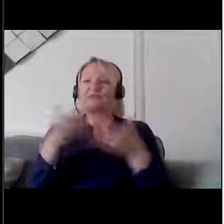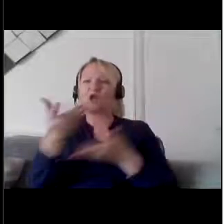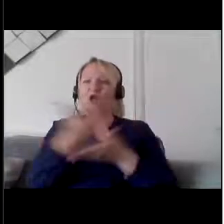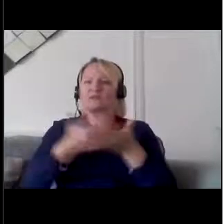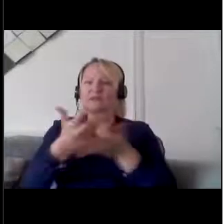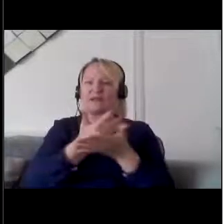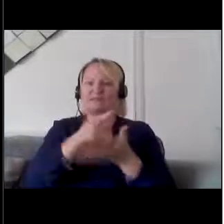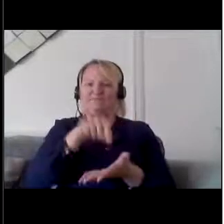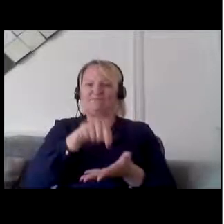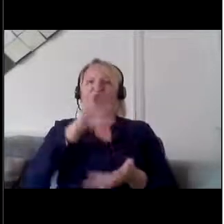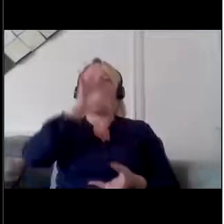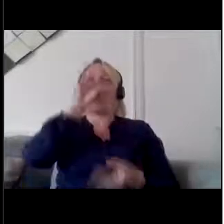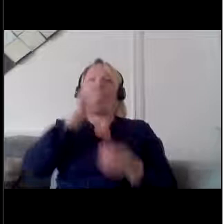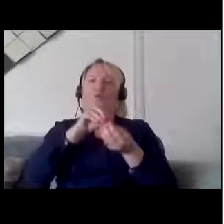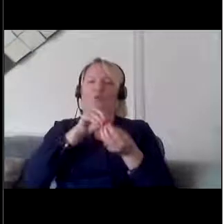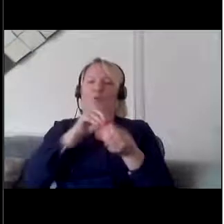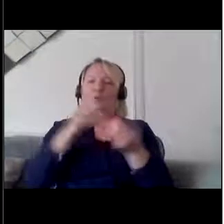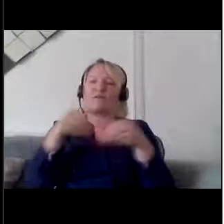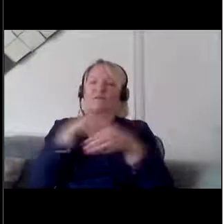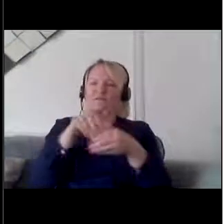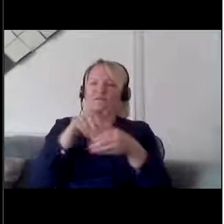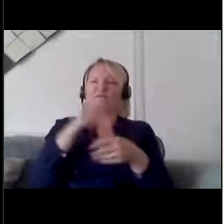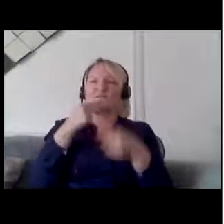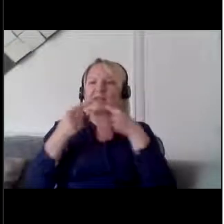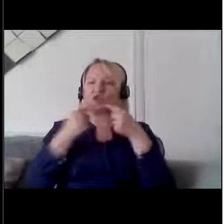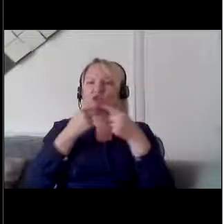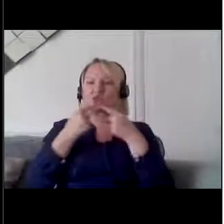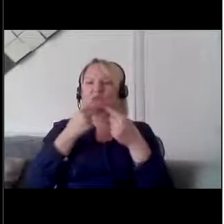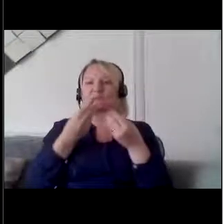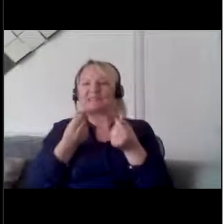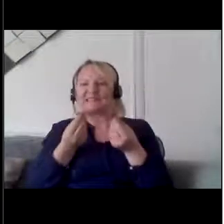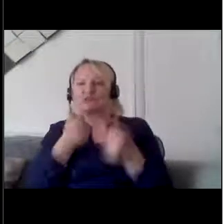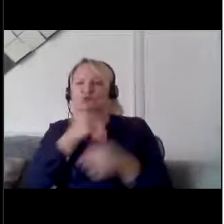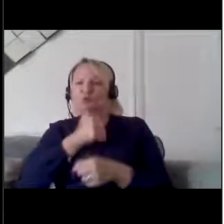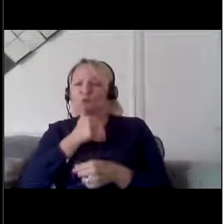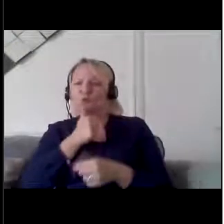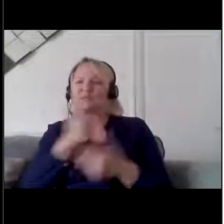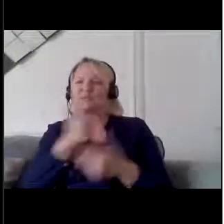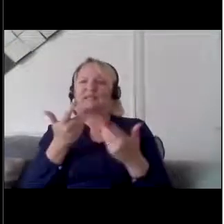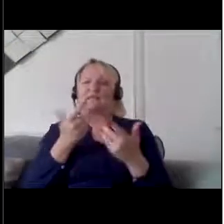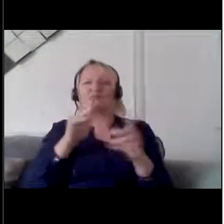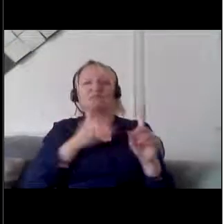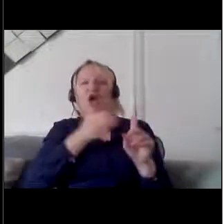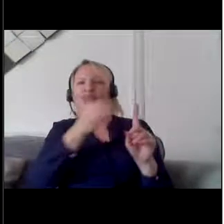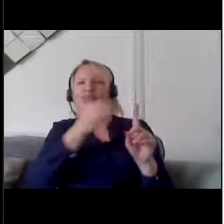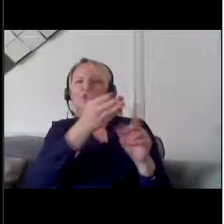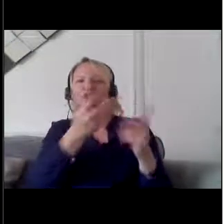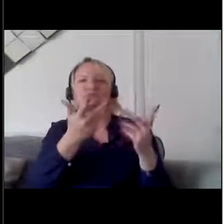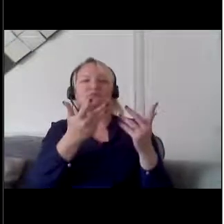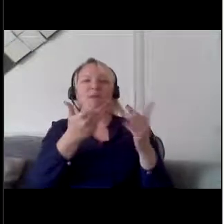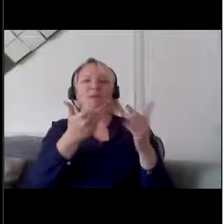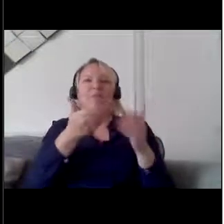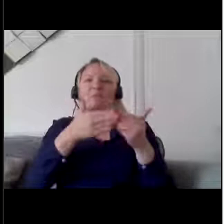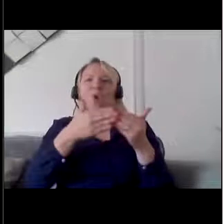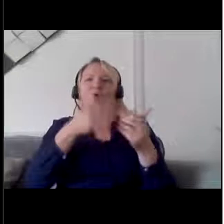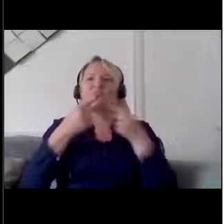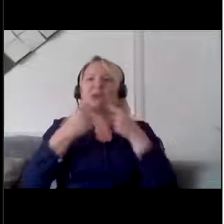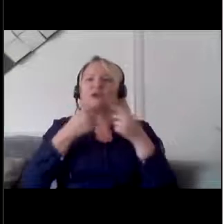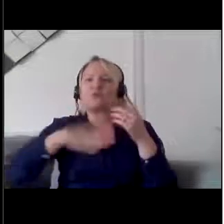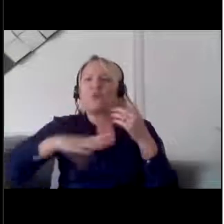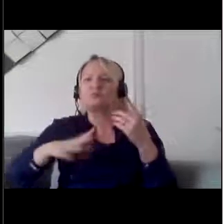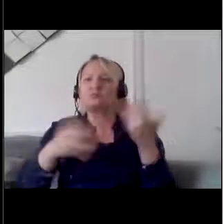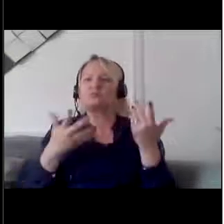of the information that's included in the consultation materials and directions on where you can find out more detail in the